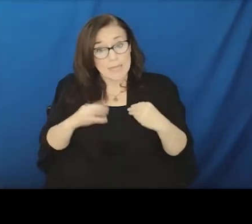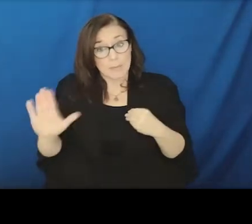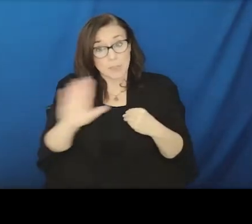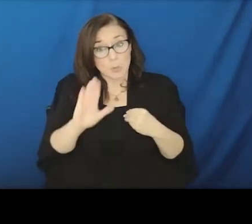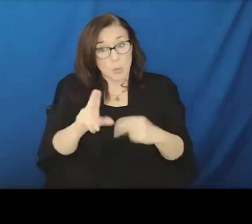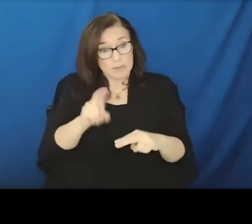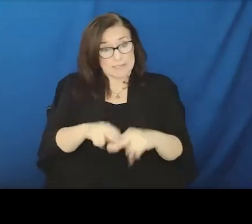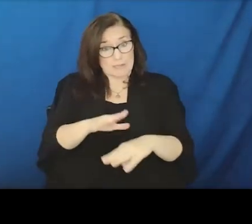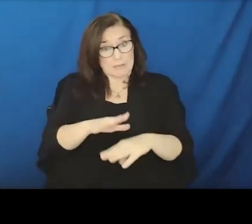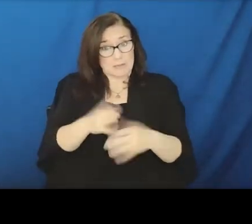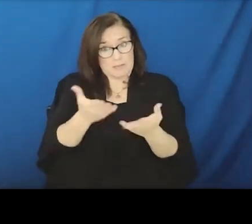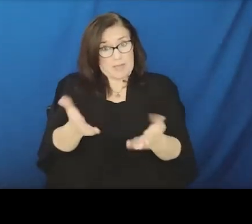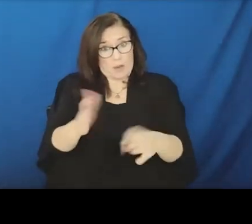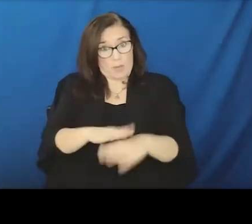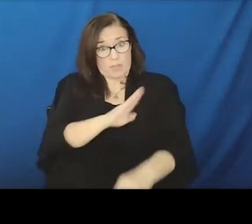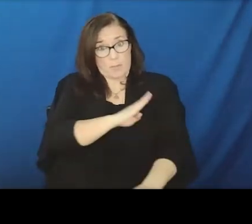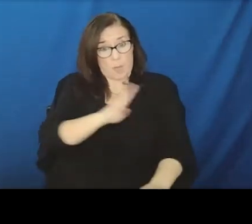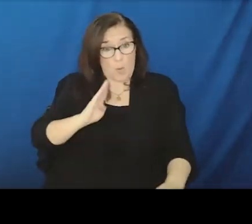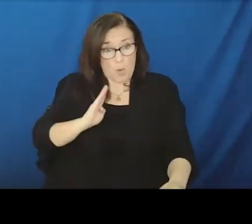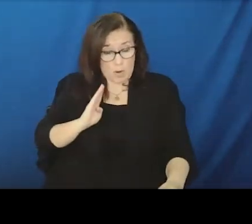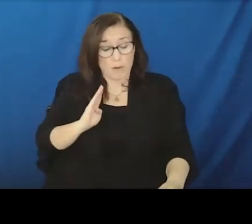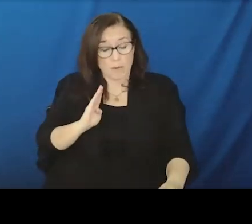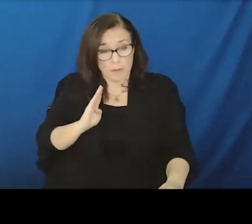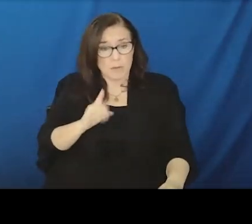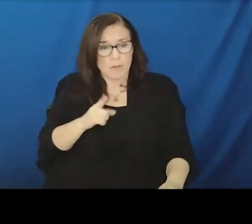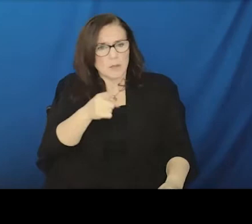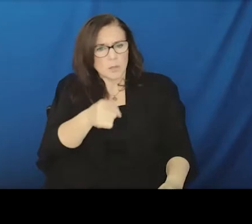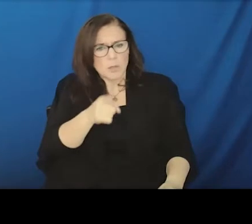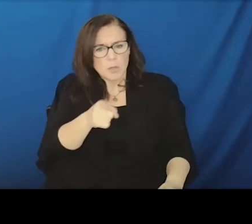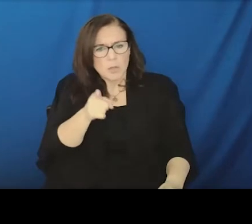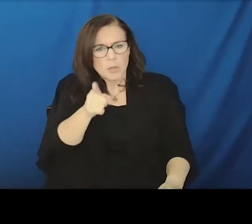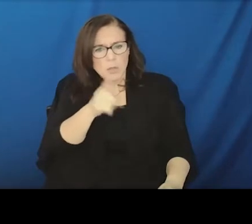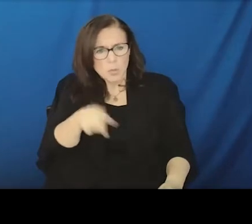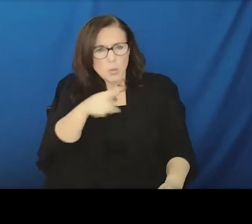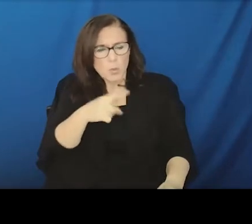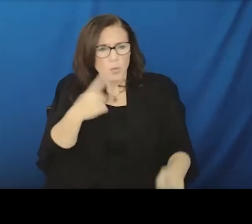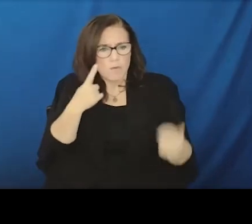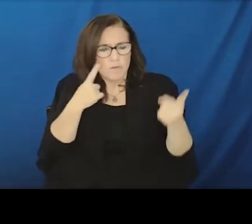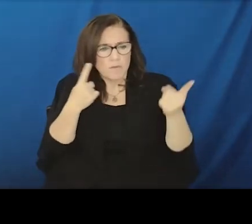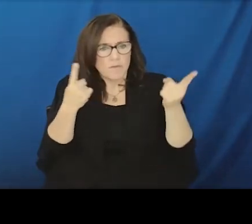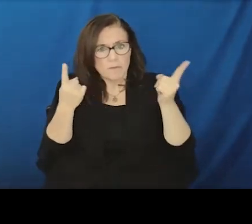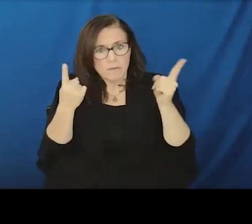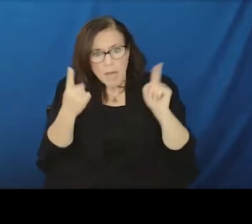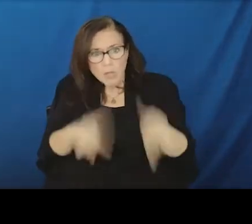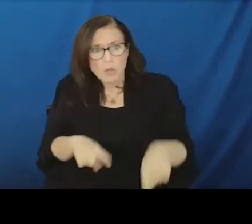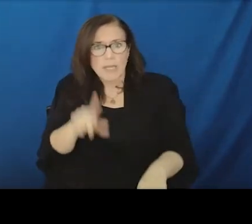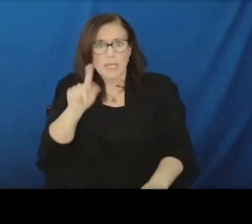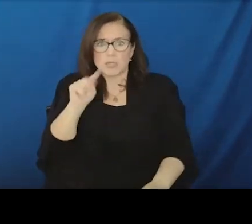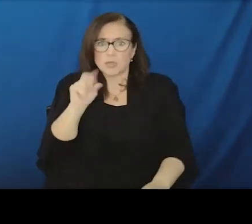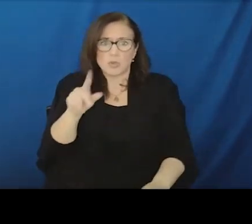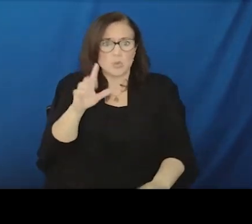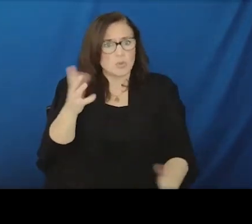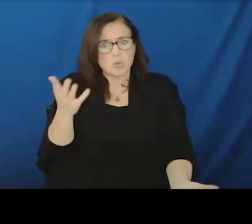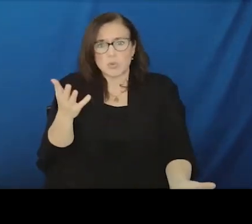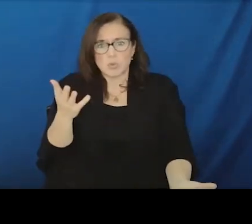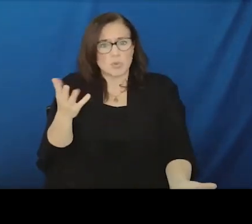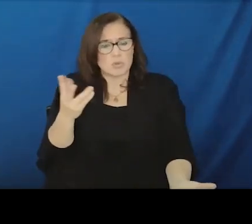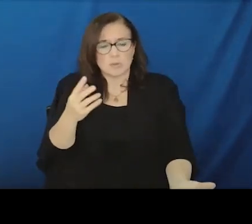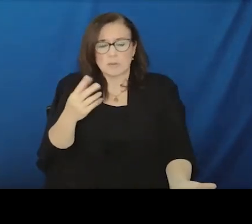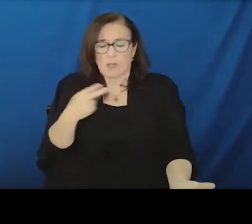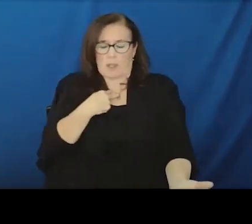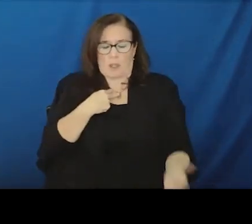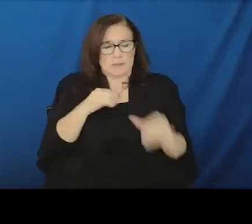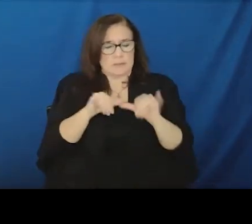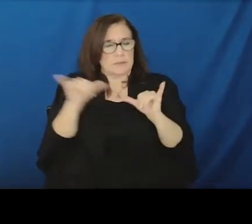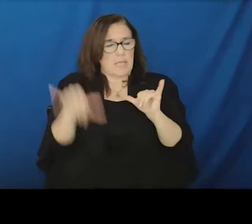board, that essentially, you've agreed to just sort of be lashed to the mast, so to speak. That